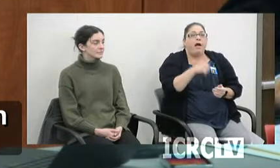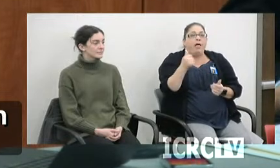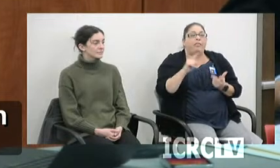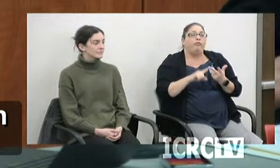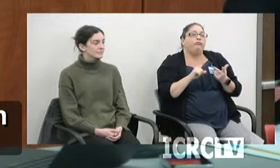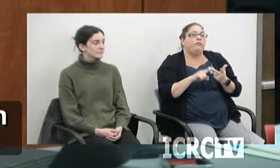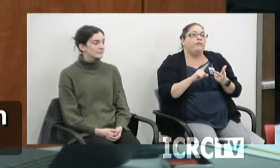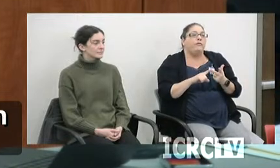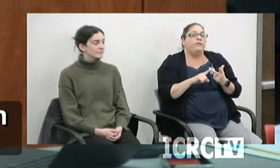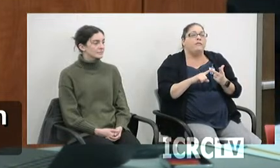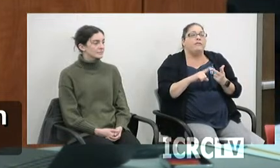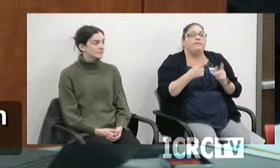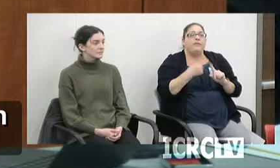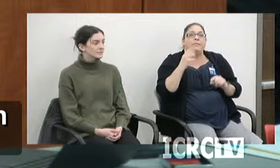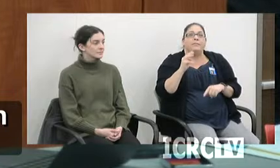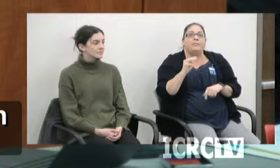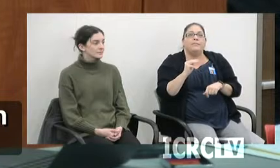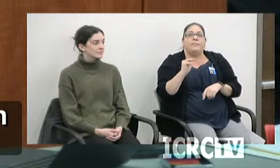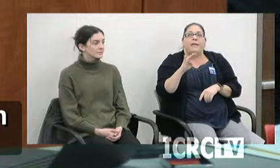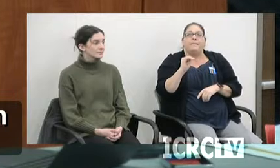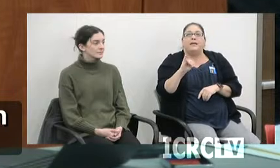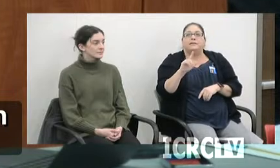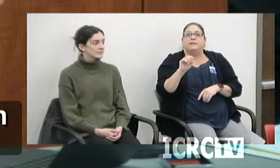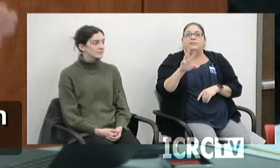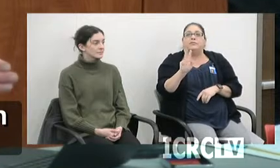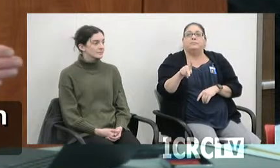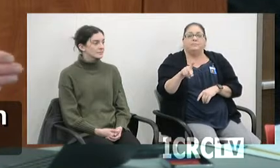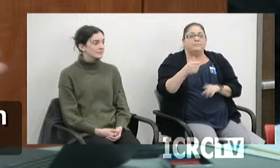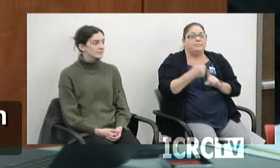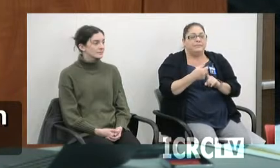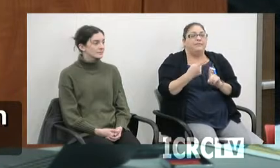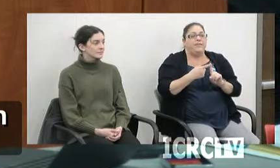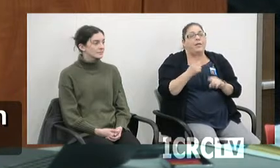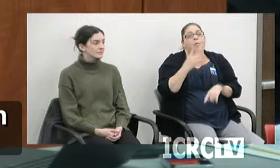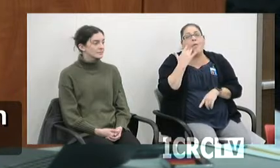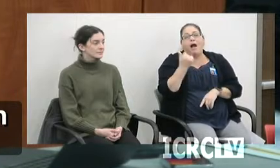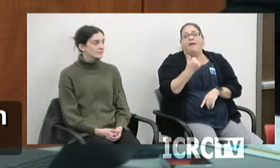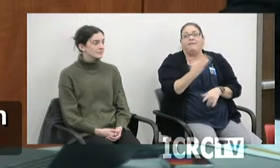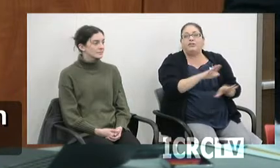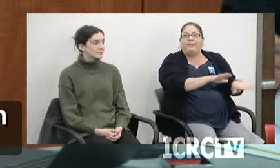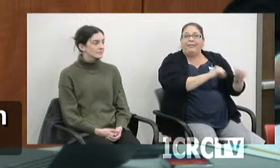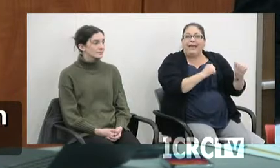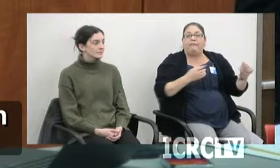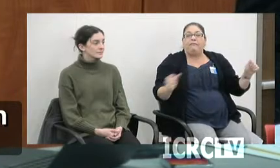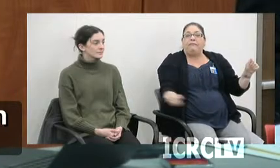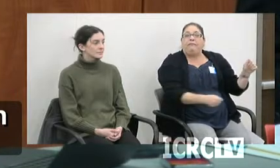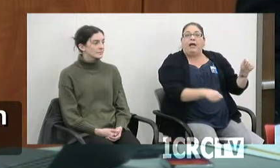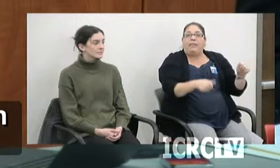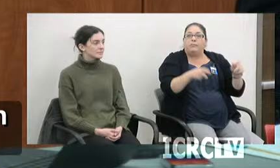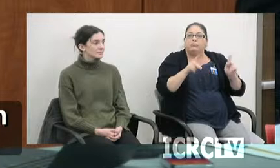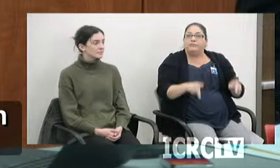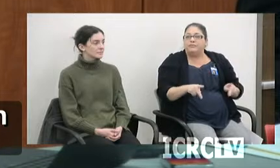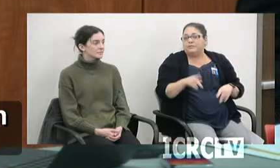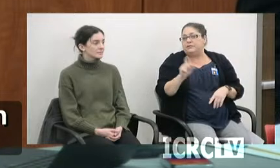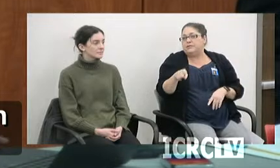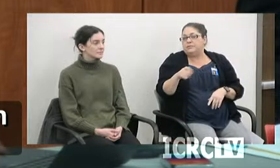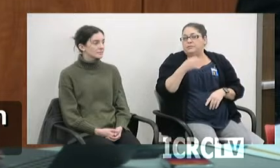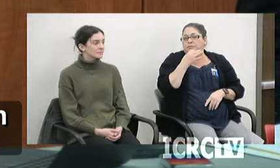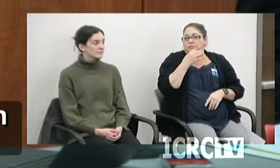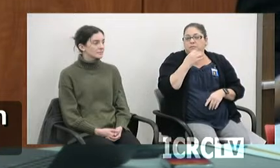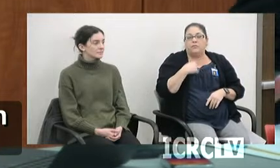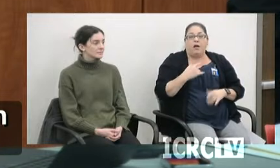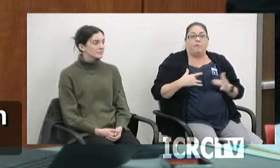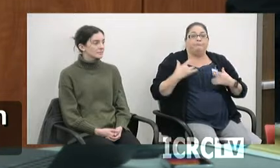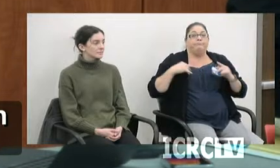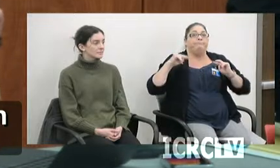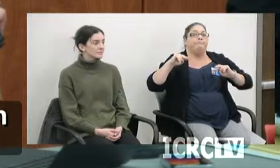officers from Miami Township will start in August as well, as they have to backfill those positions. And so we're excited about the